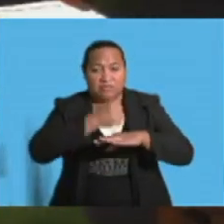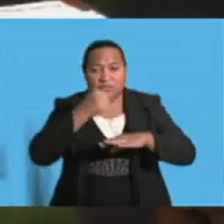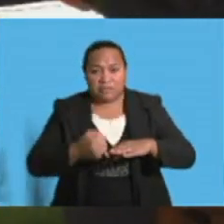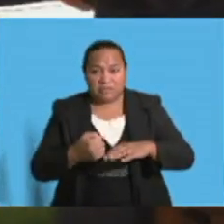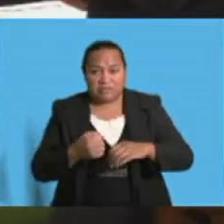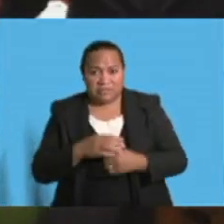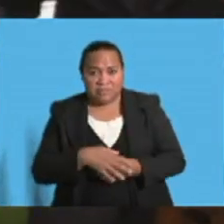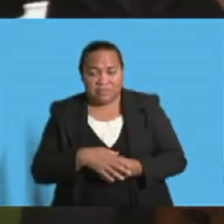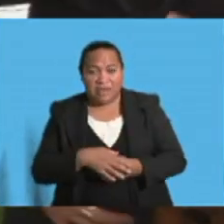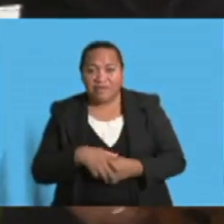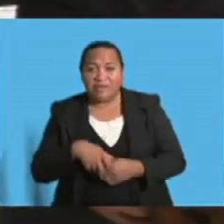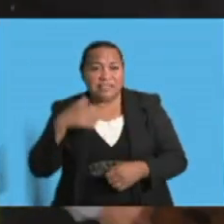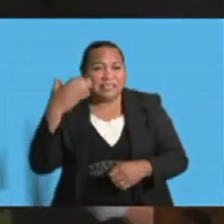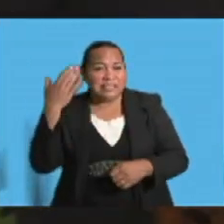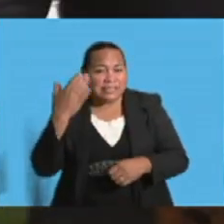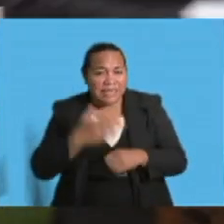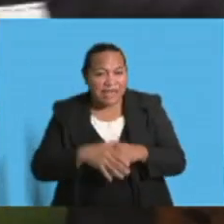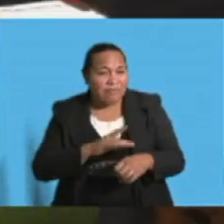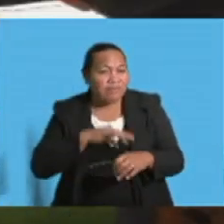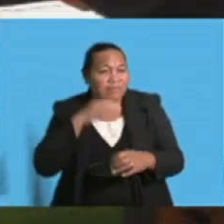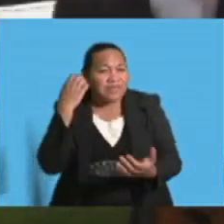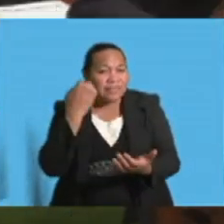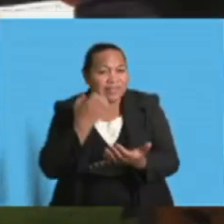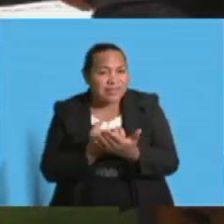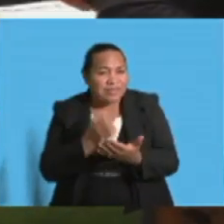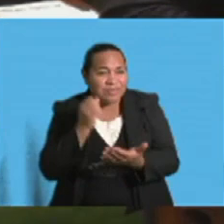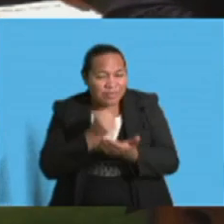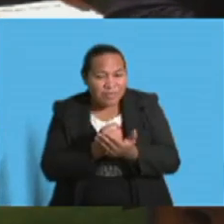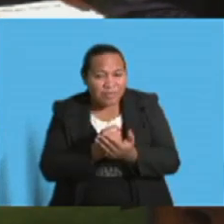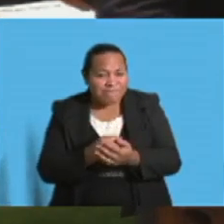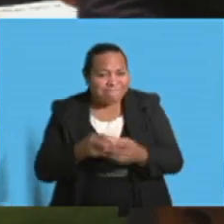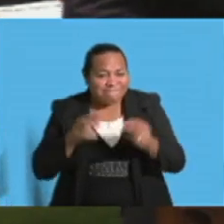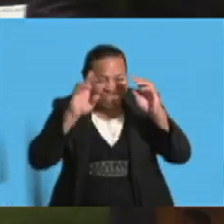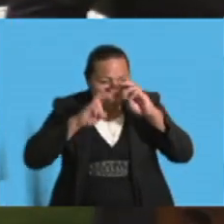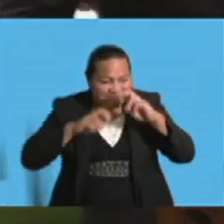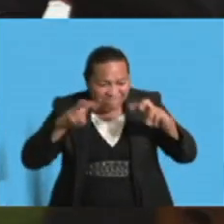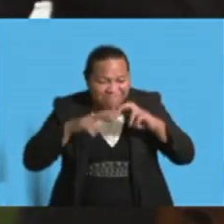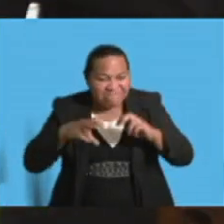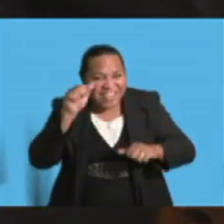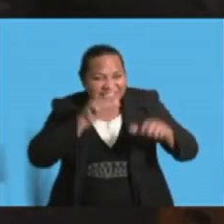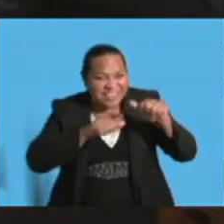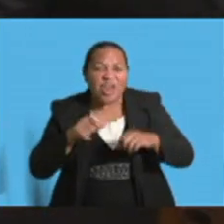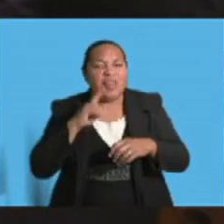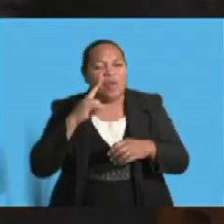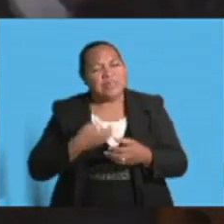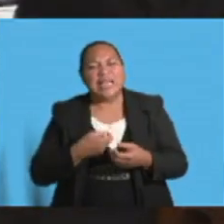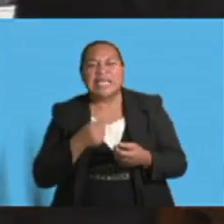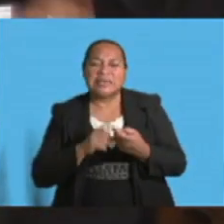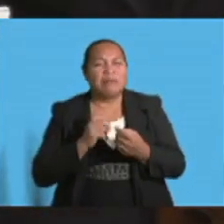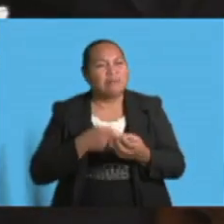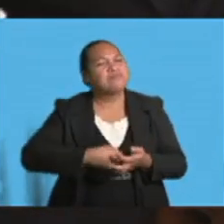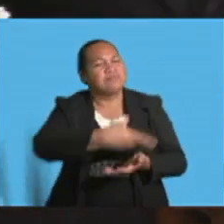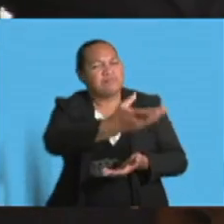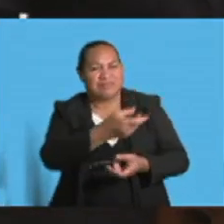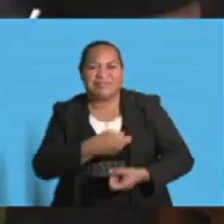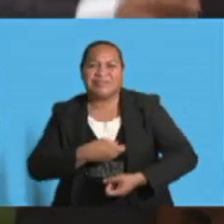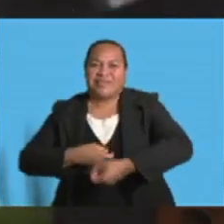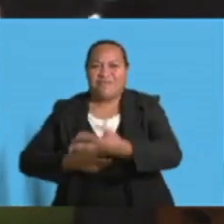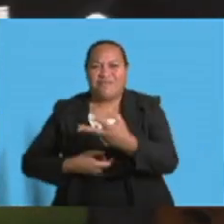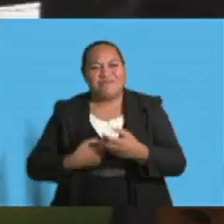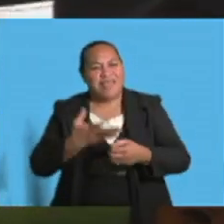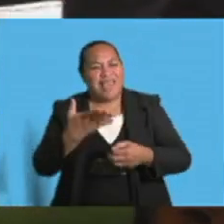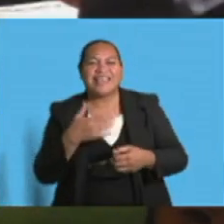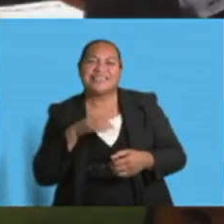any financial acumen, without any financial analysis. Oh, we want to give this away. Oh, you're going to do this. Let's have